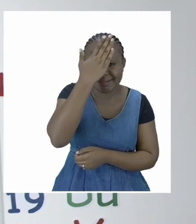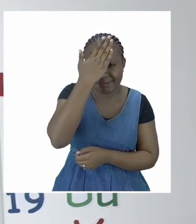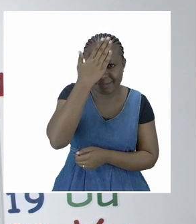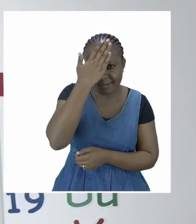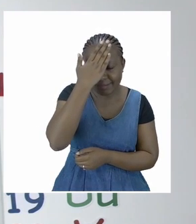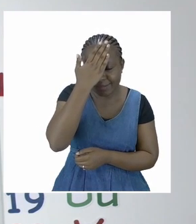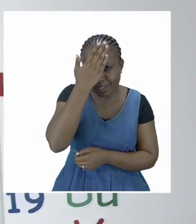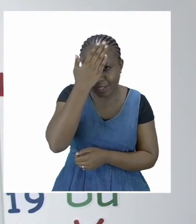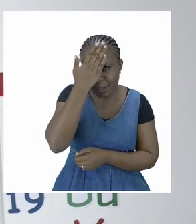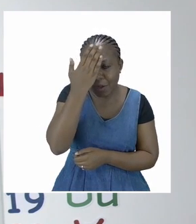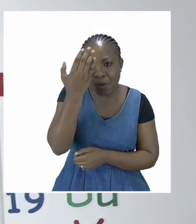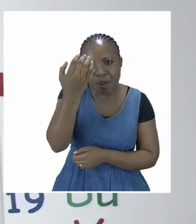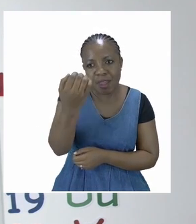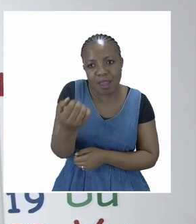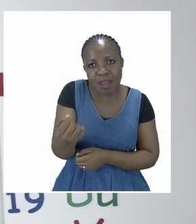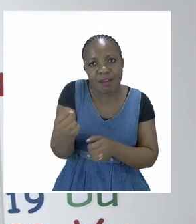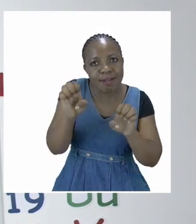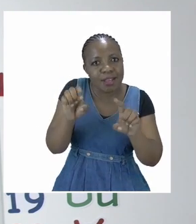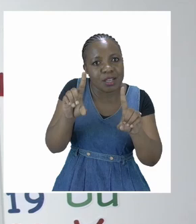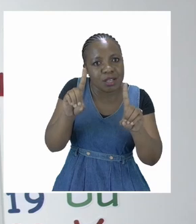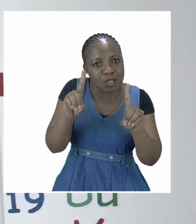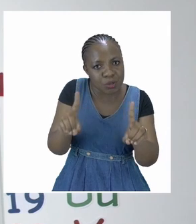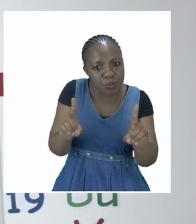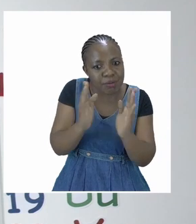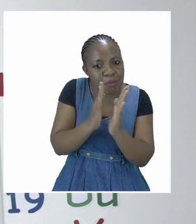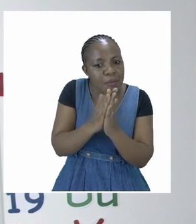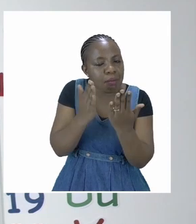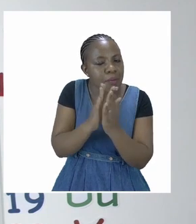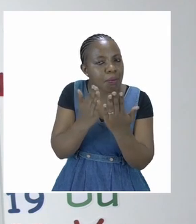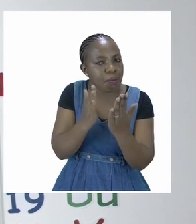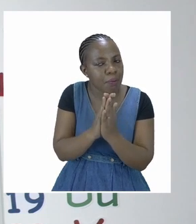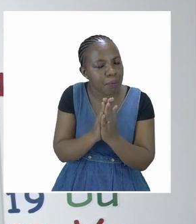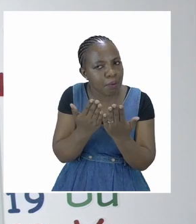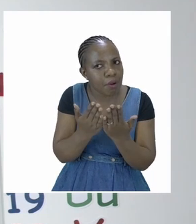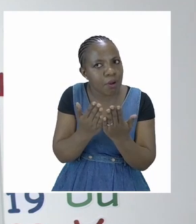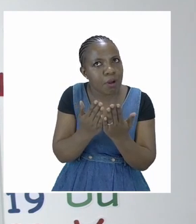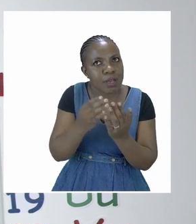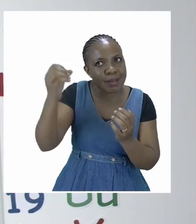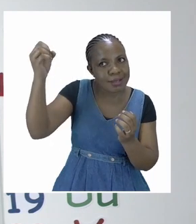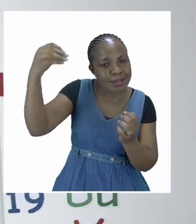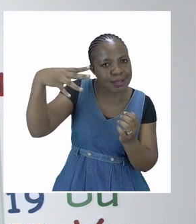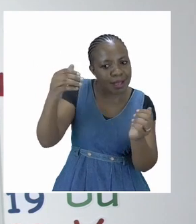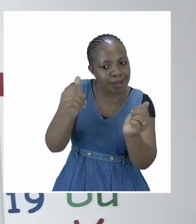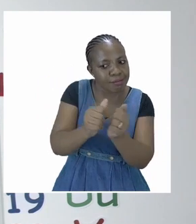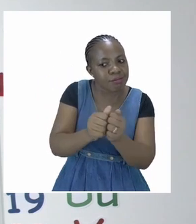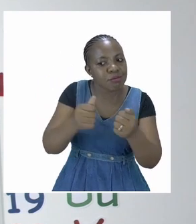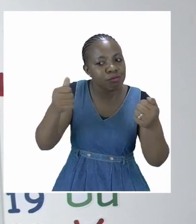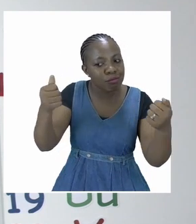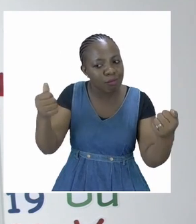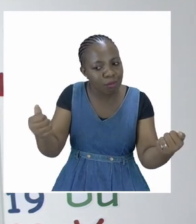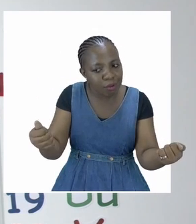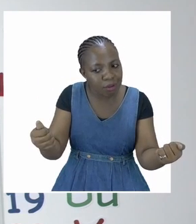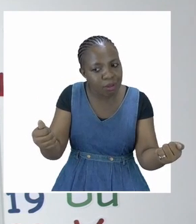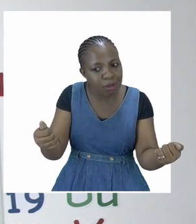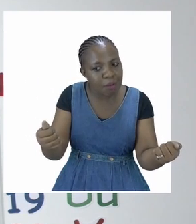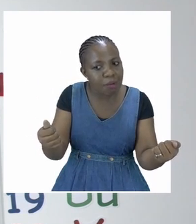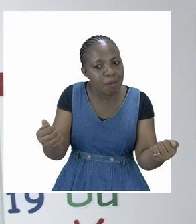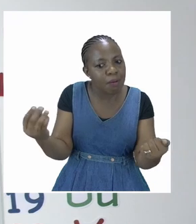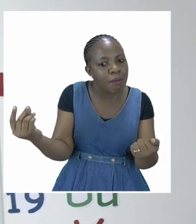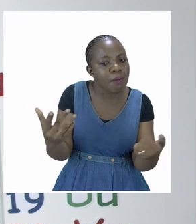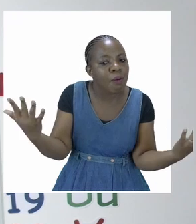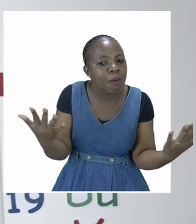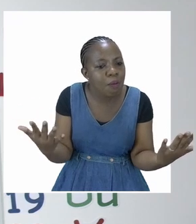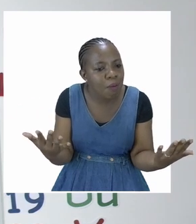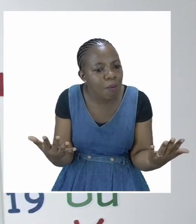booklet in our daily newspaper, street sales, or at your school every Monday